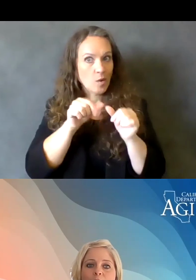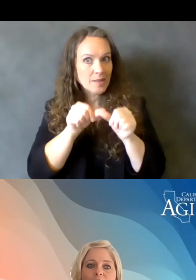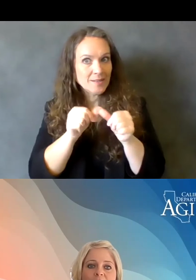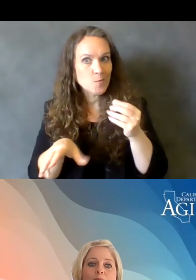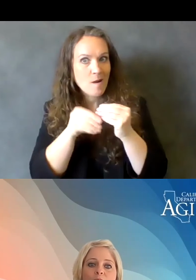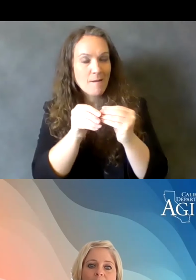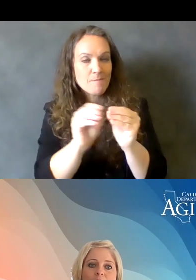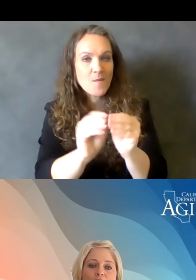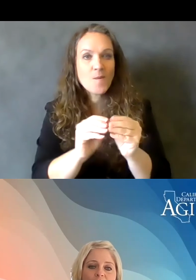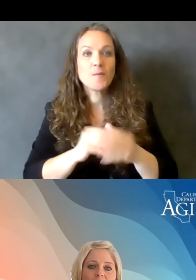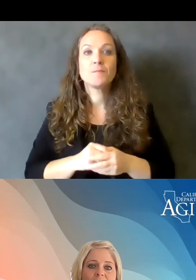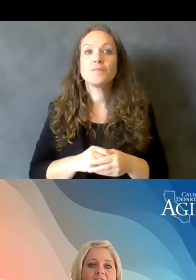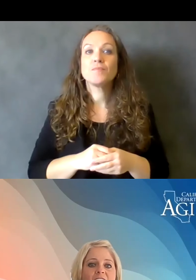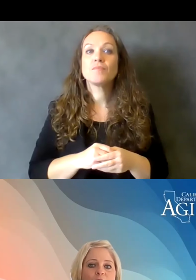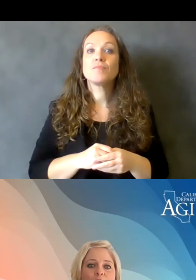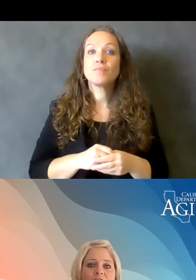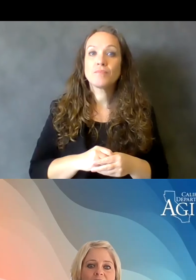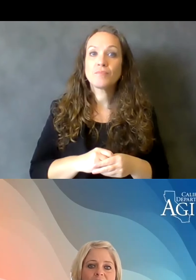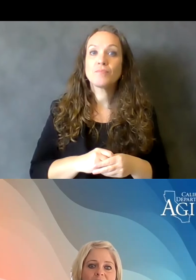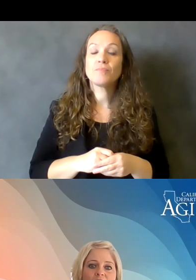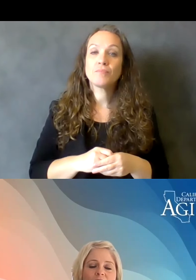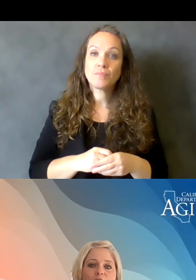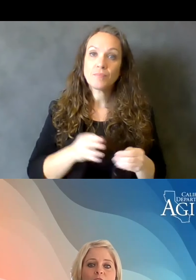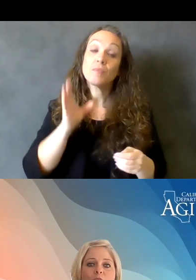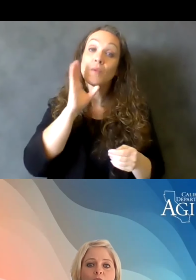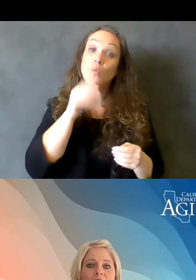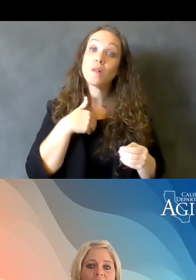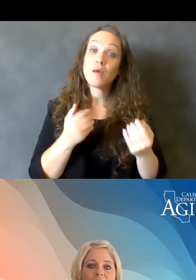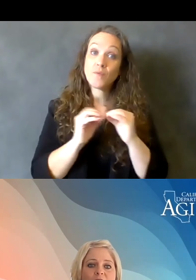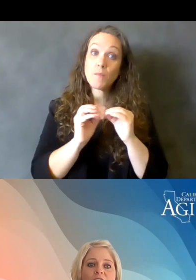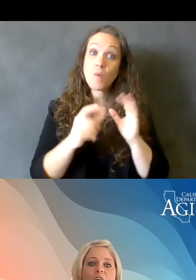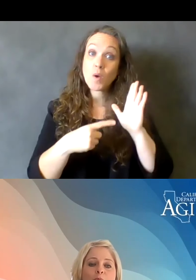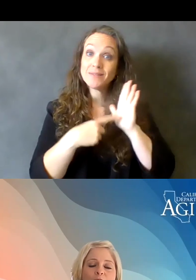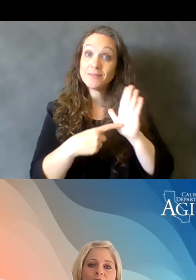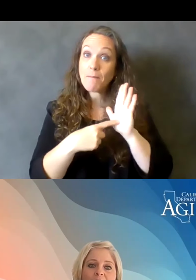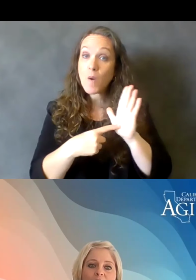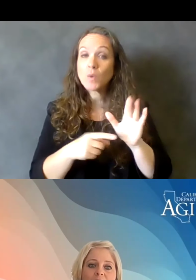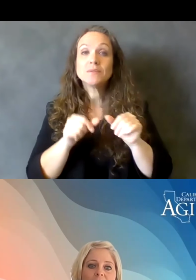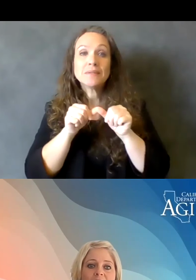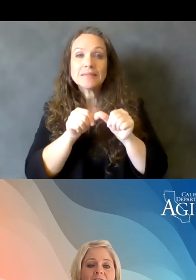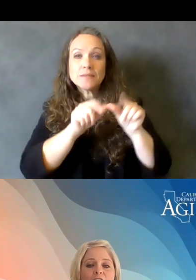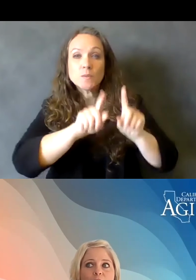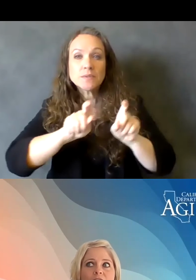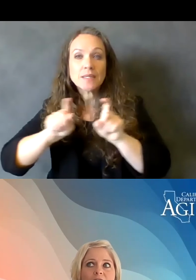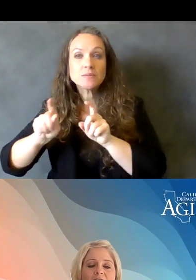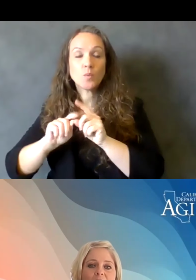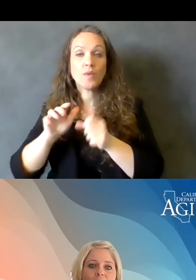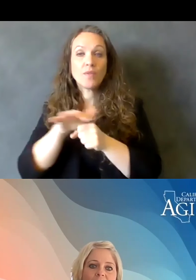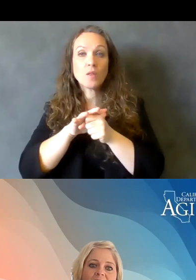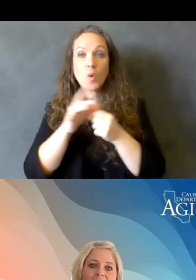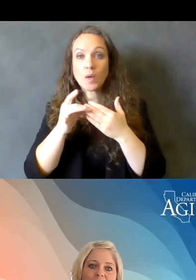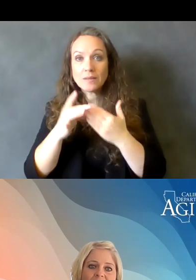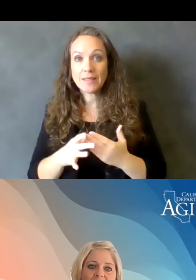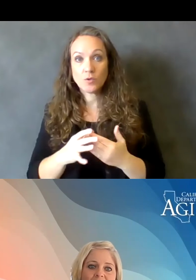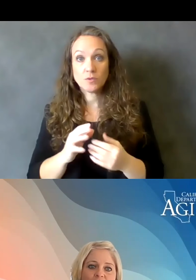be hosting, more demonstrations and user testing sessions with local leaders and partnering agencies, including the